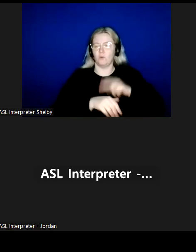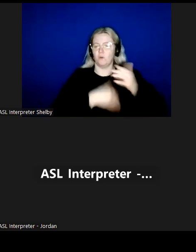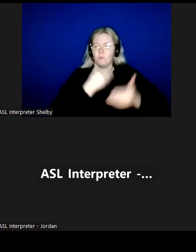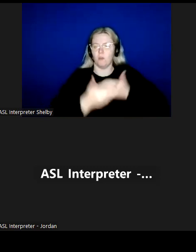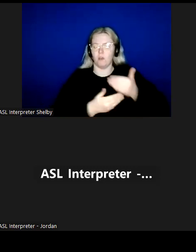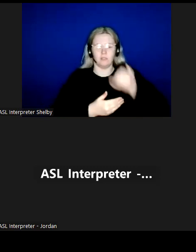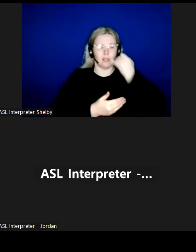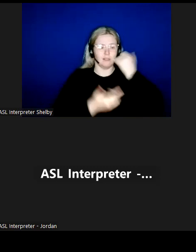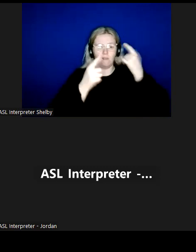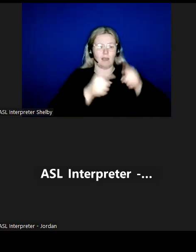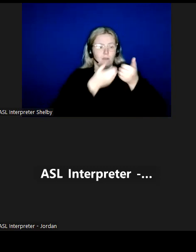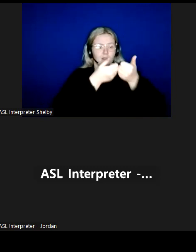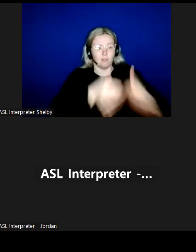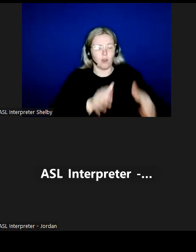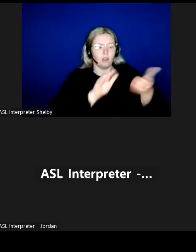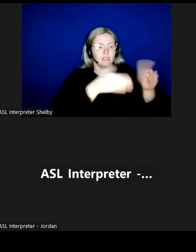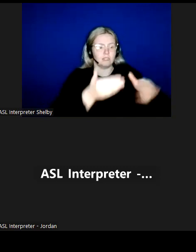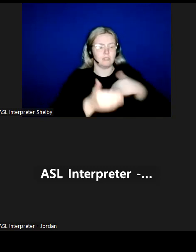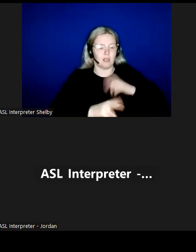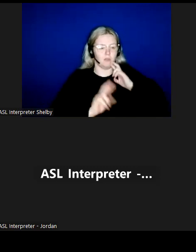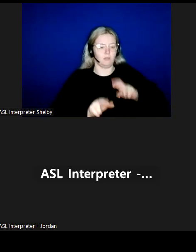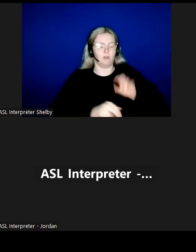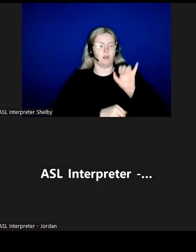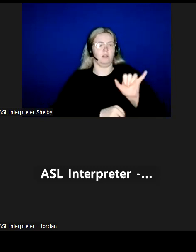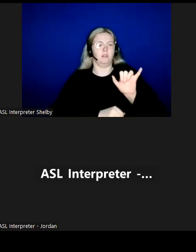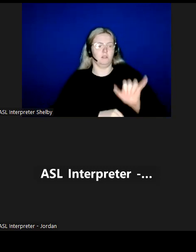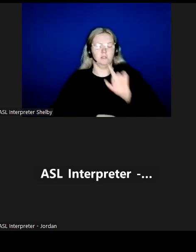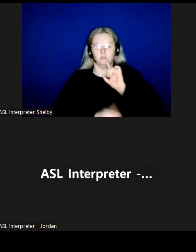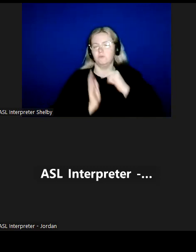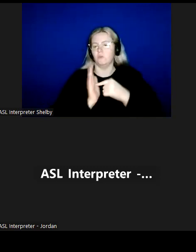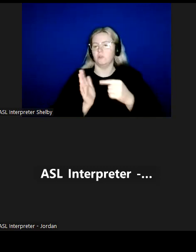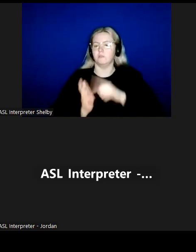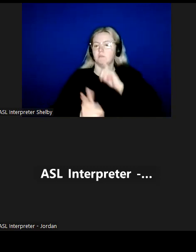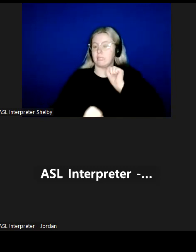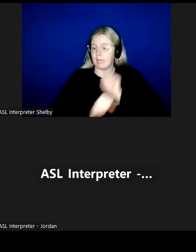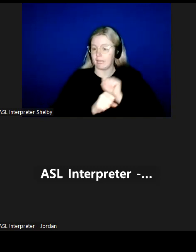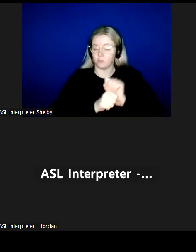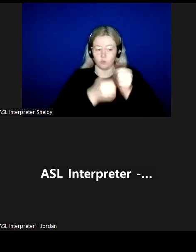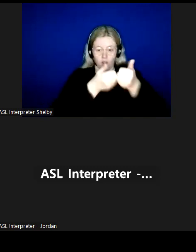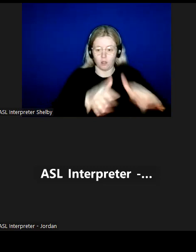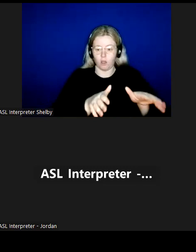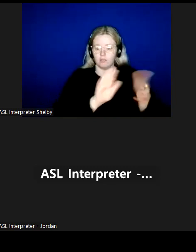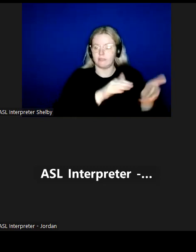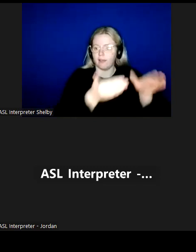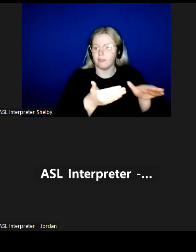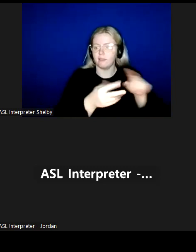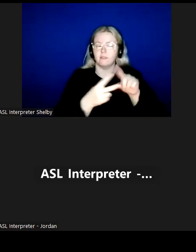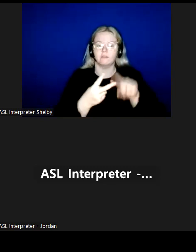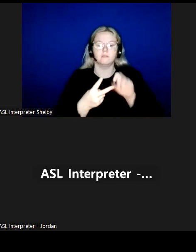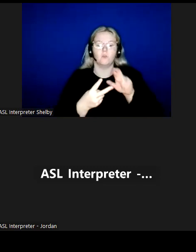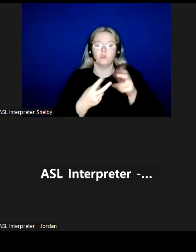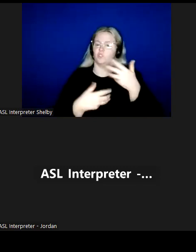loss. So it can be in response to a physical loss, such as death, or a social loss,